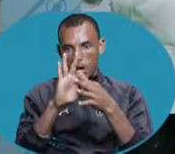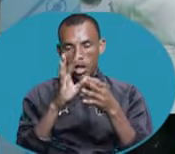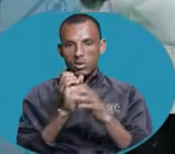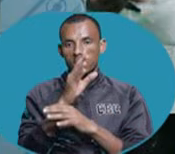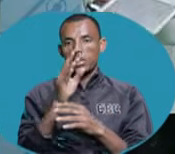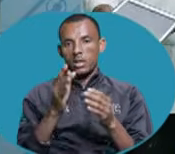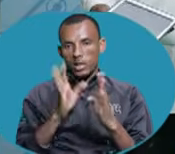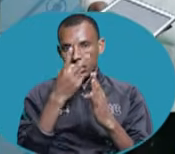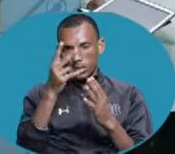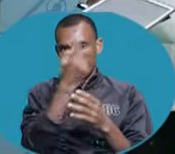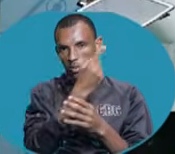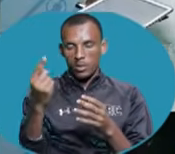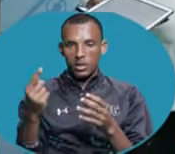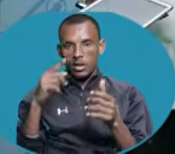countries.